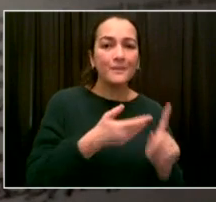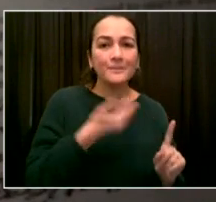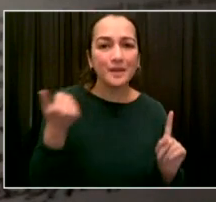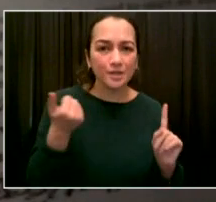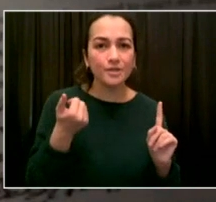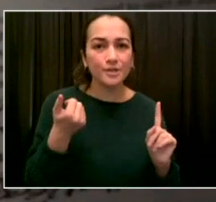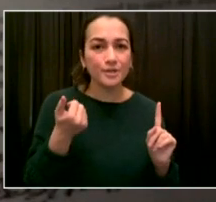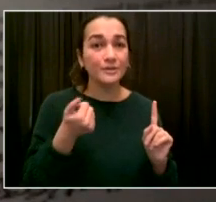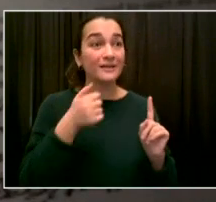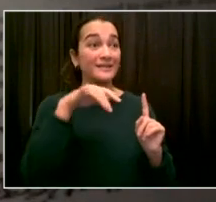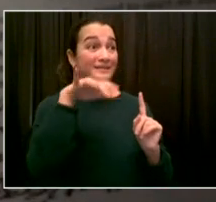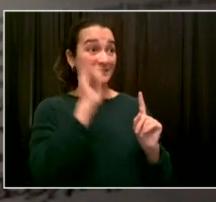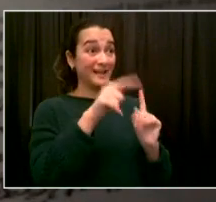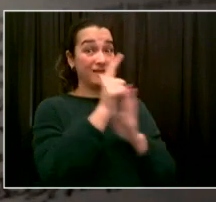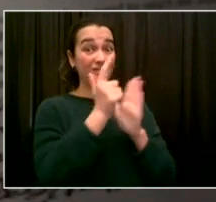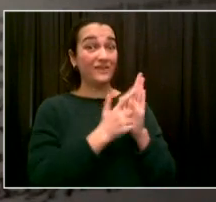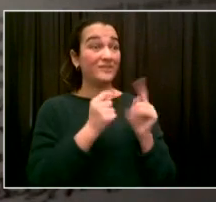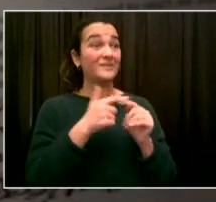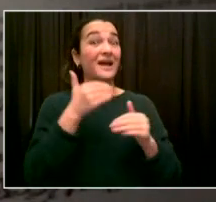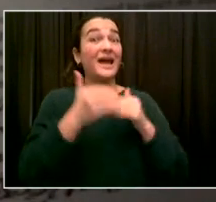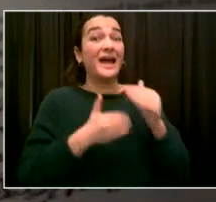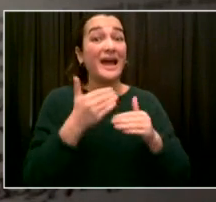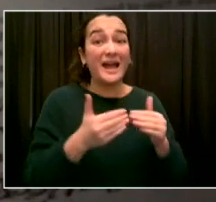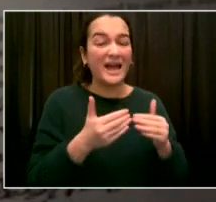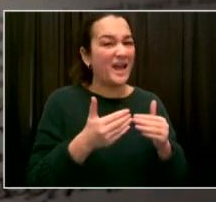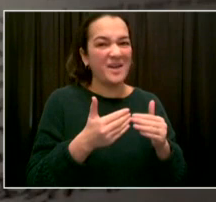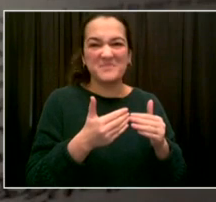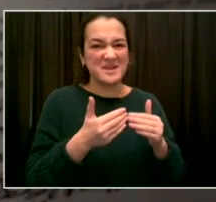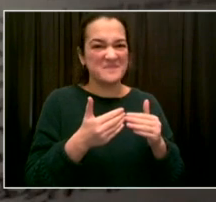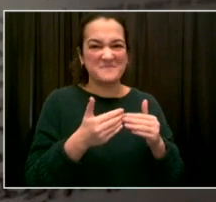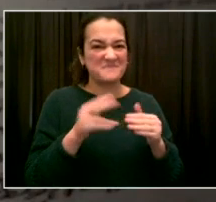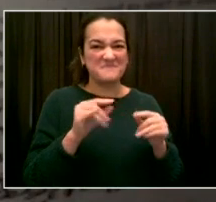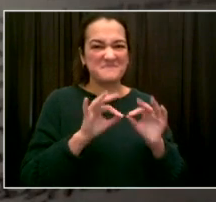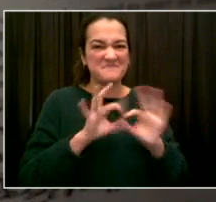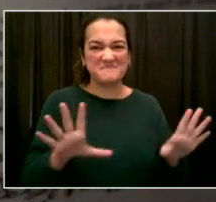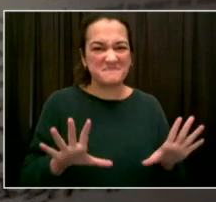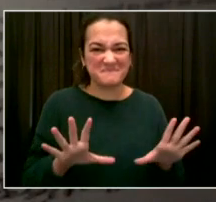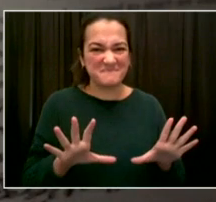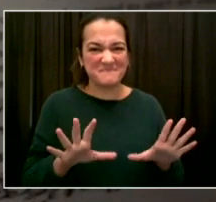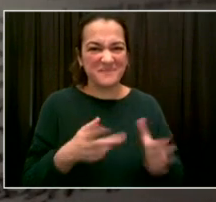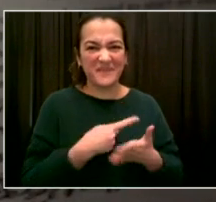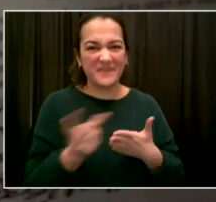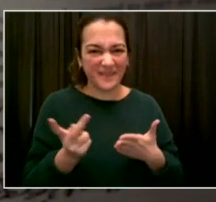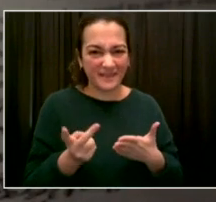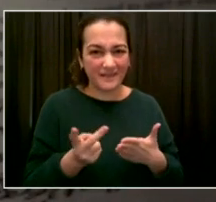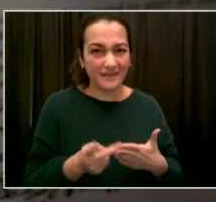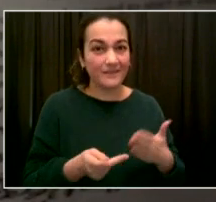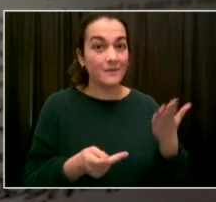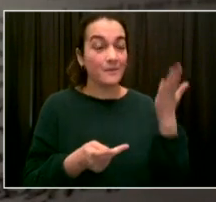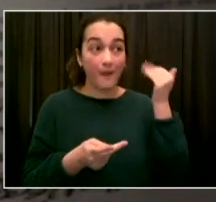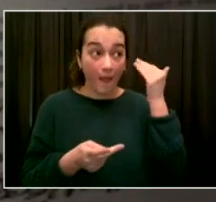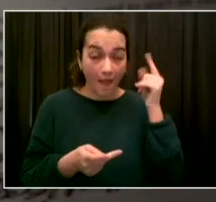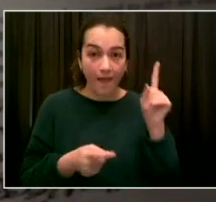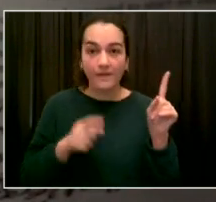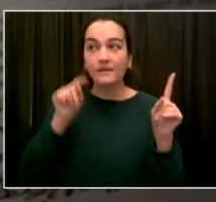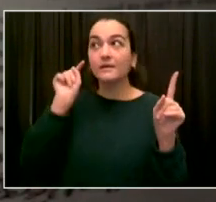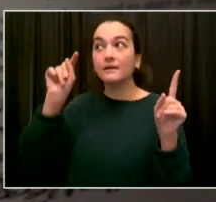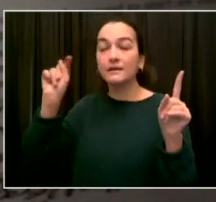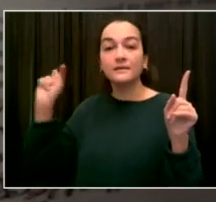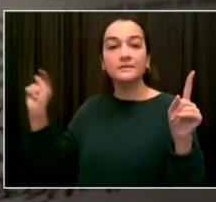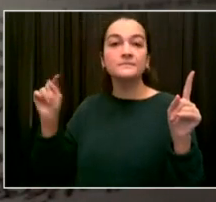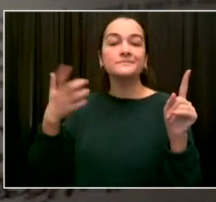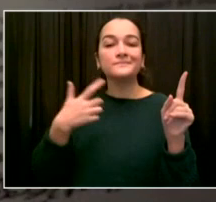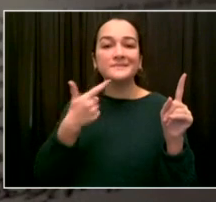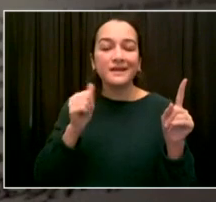and city levels and on our ability to influence financial systems. You played a big role in that when New York